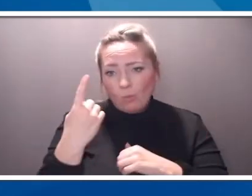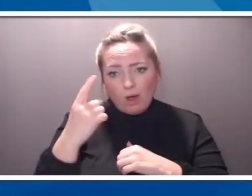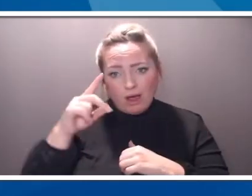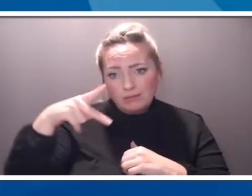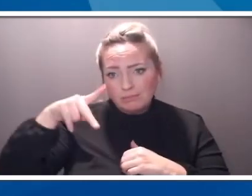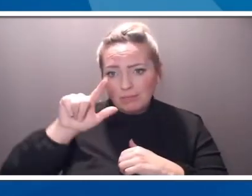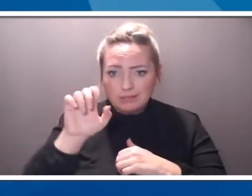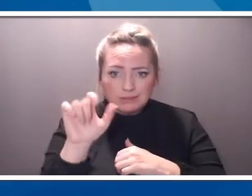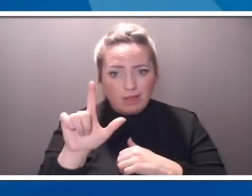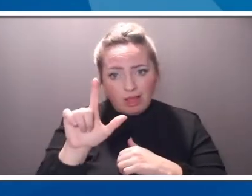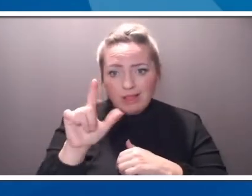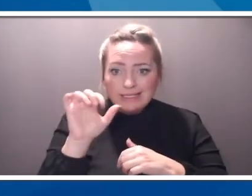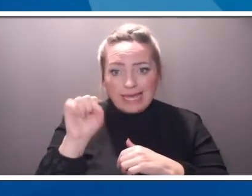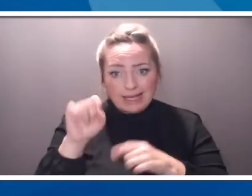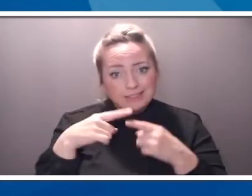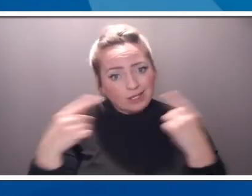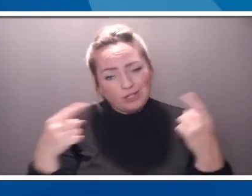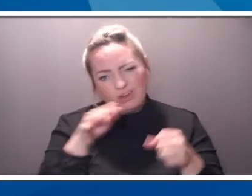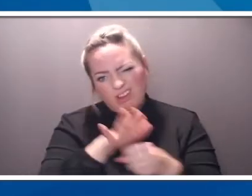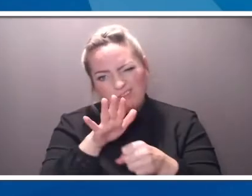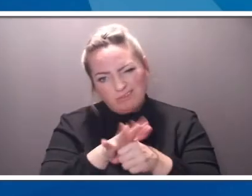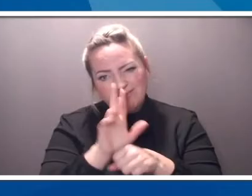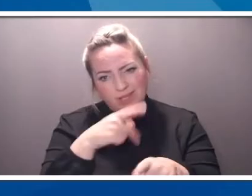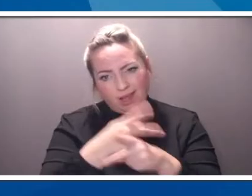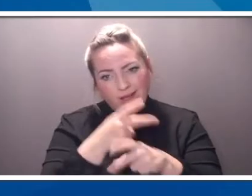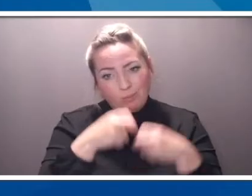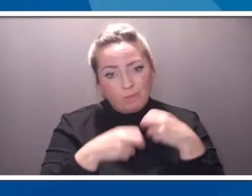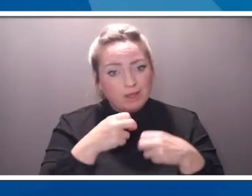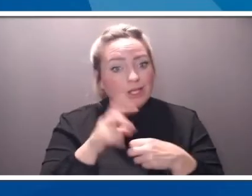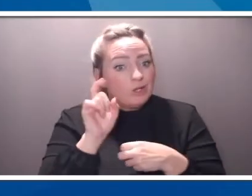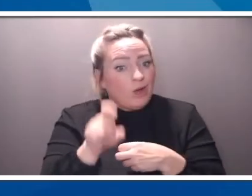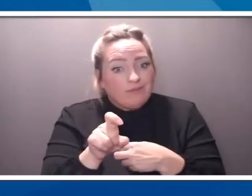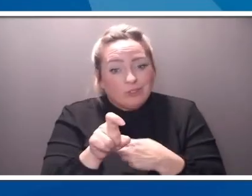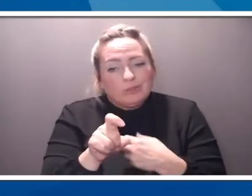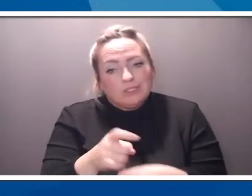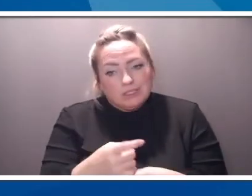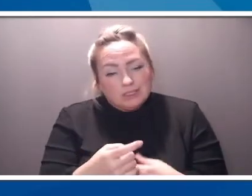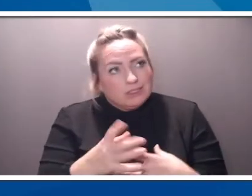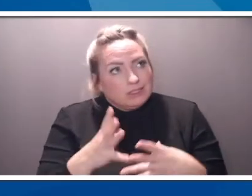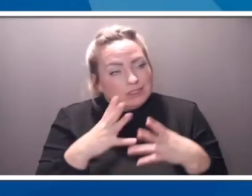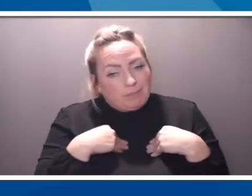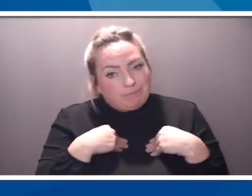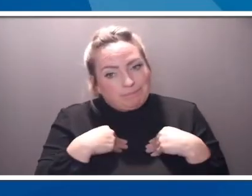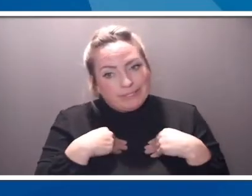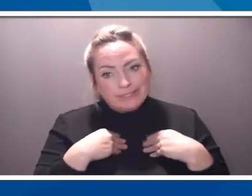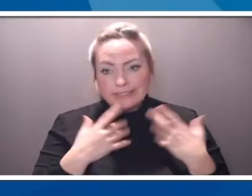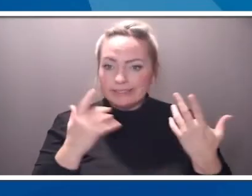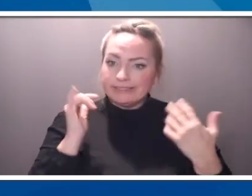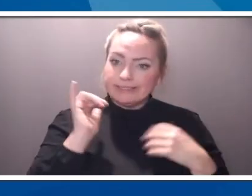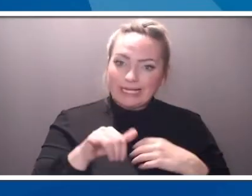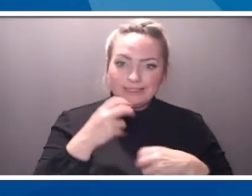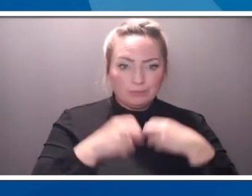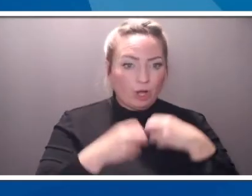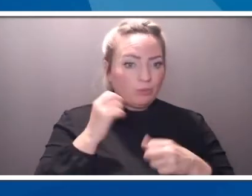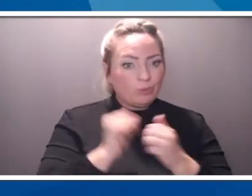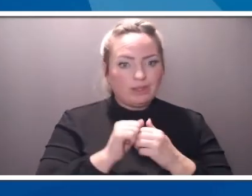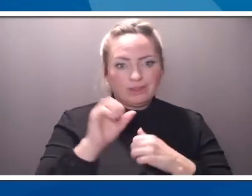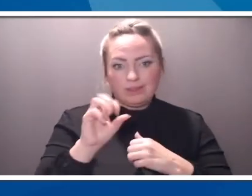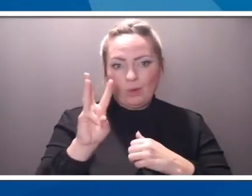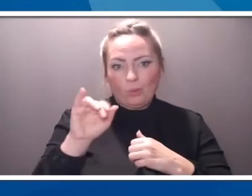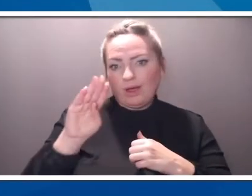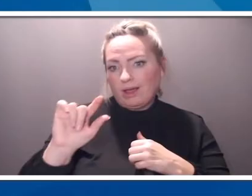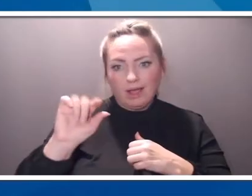AA, you still have that single pixel, yes, it's contrasty enough kind of problem. And you have to basically suck it up. I mean, that's the